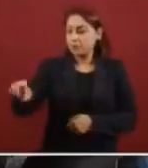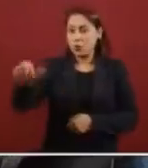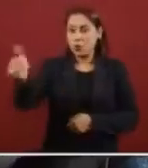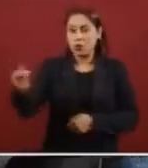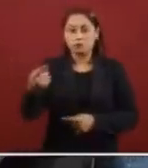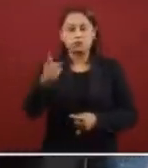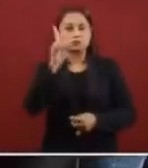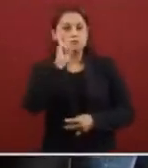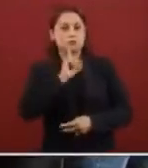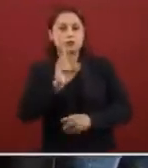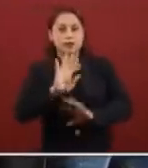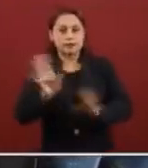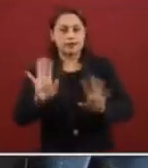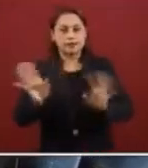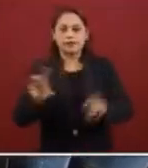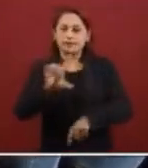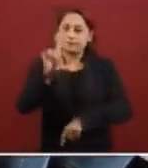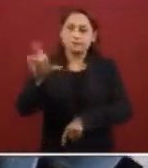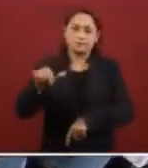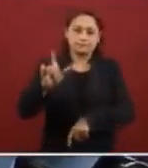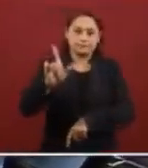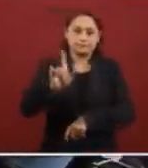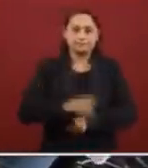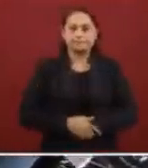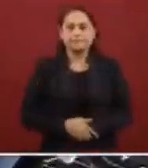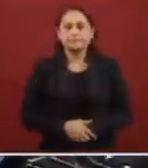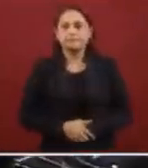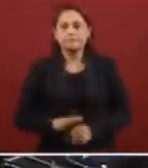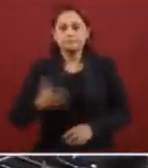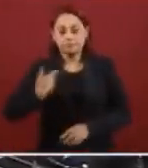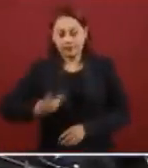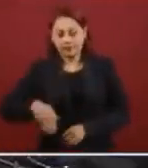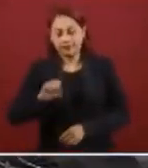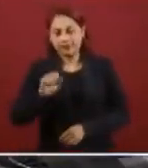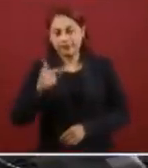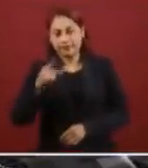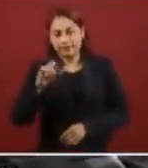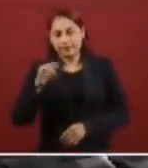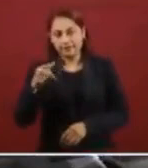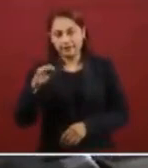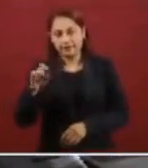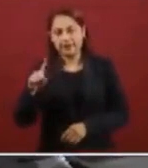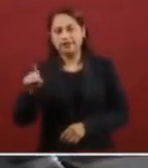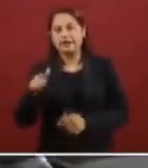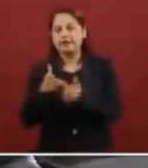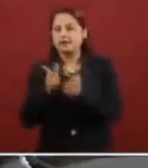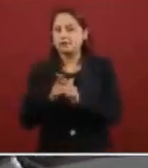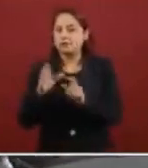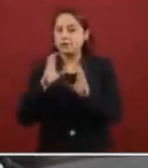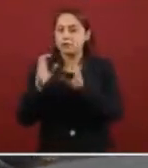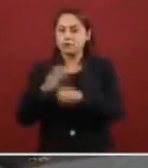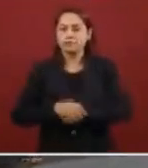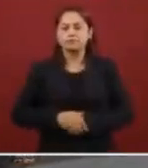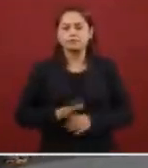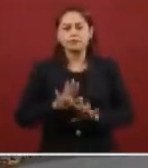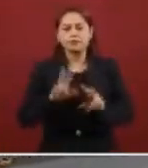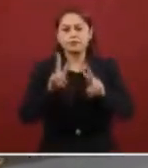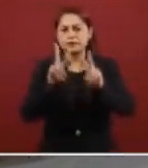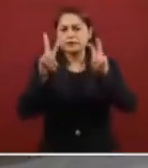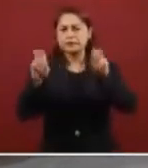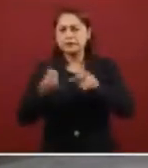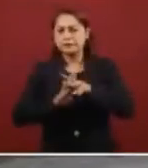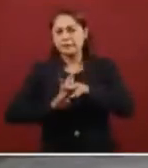One more person, and we'll be ending. Con relación a los migrantes en el estado de Baja